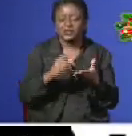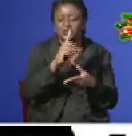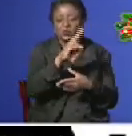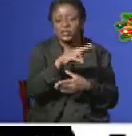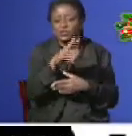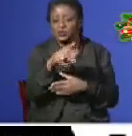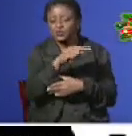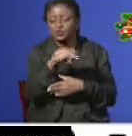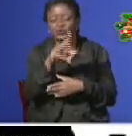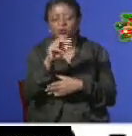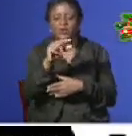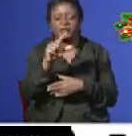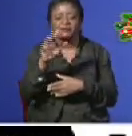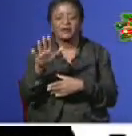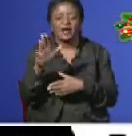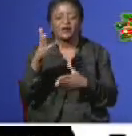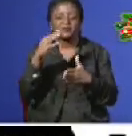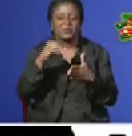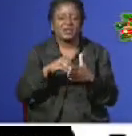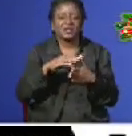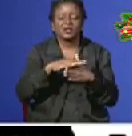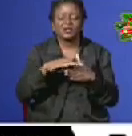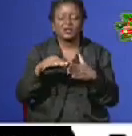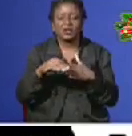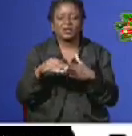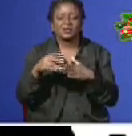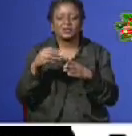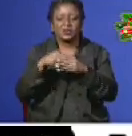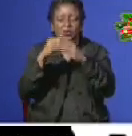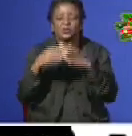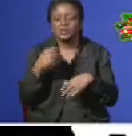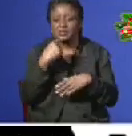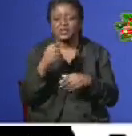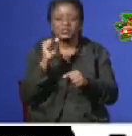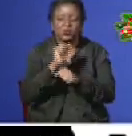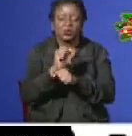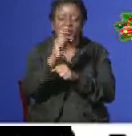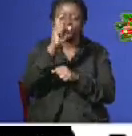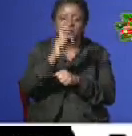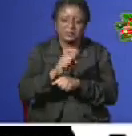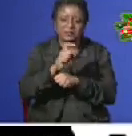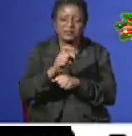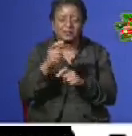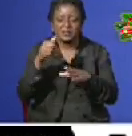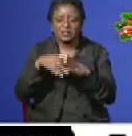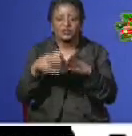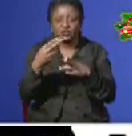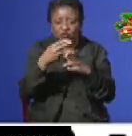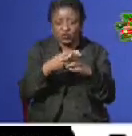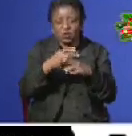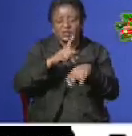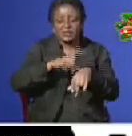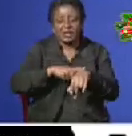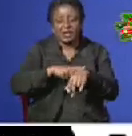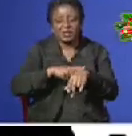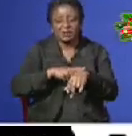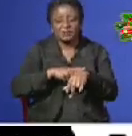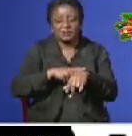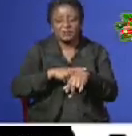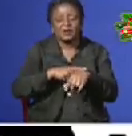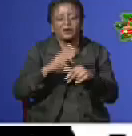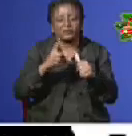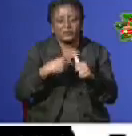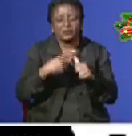$22 and $25 million. That according to the resort's owner, Manny Alexio, who says the work had to be done within a short time. Initially, we wanted to be